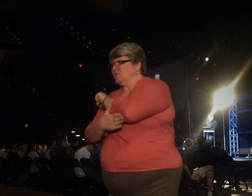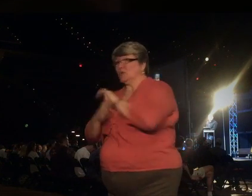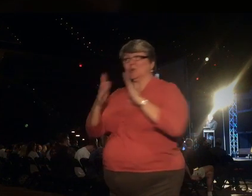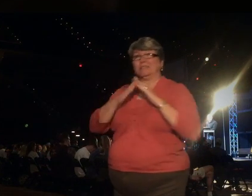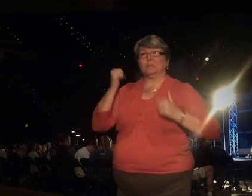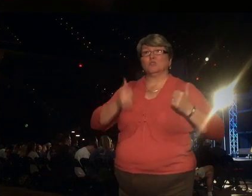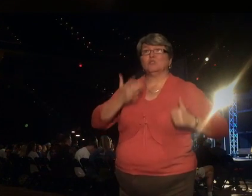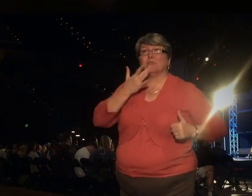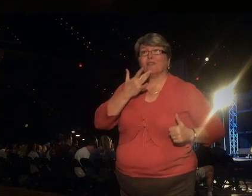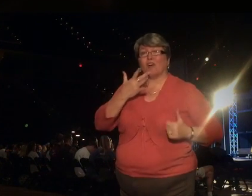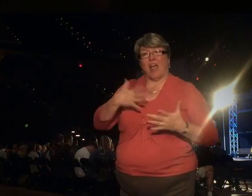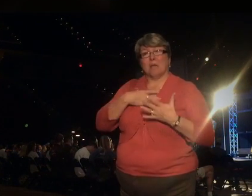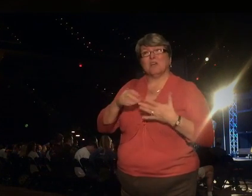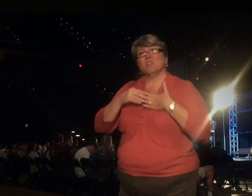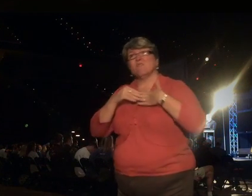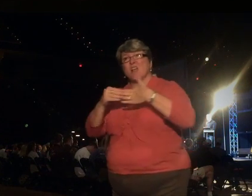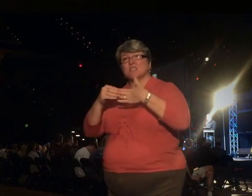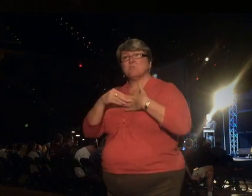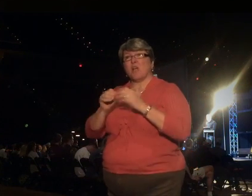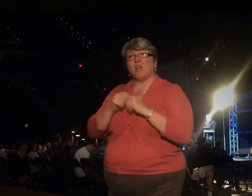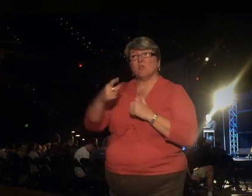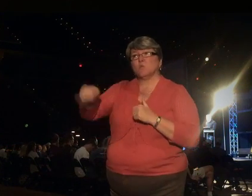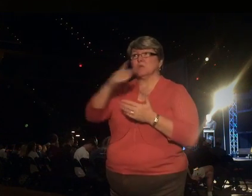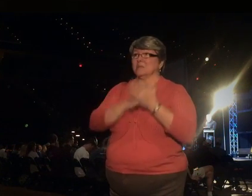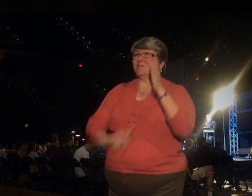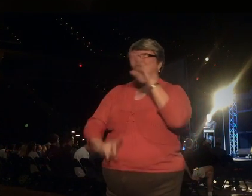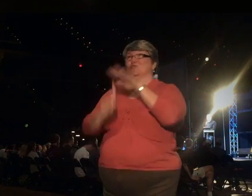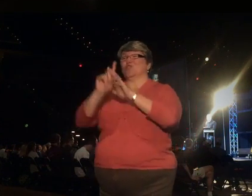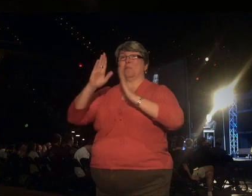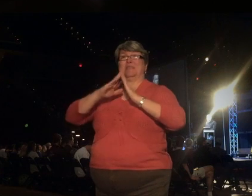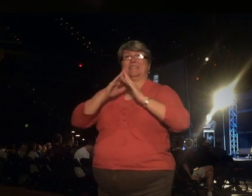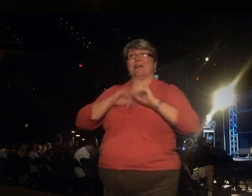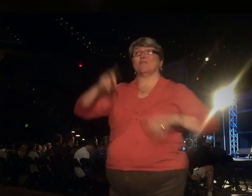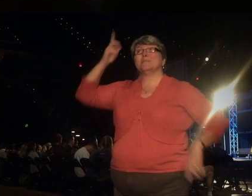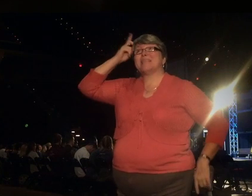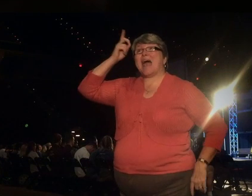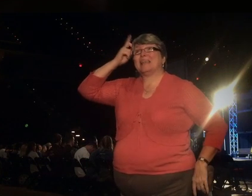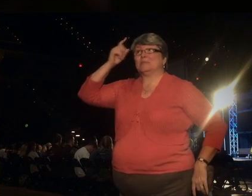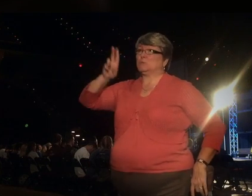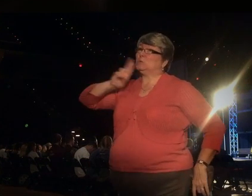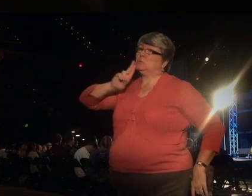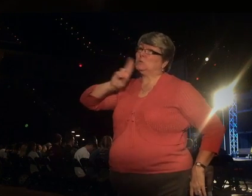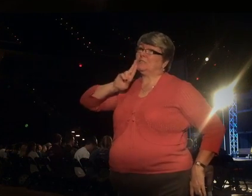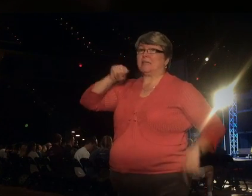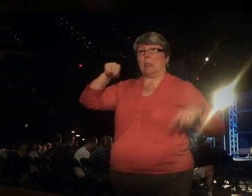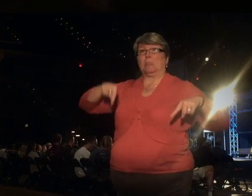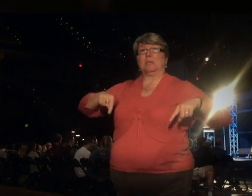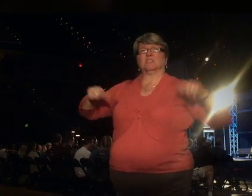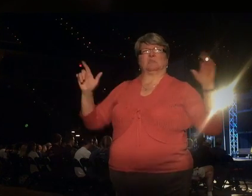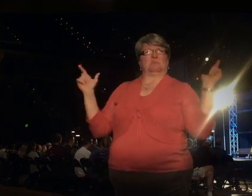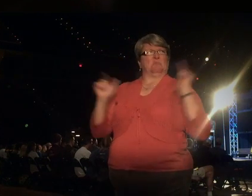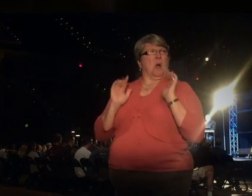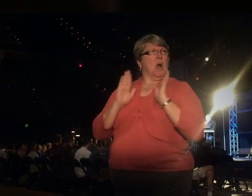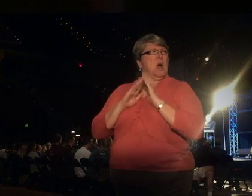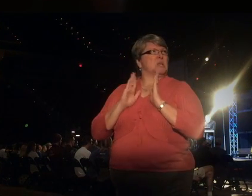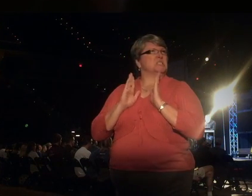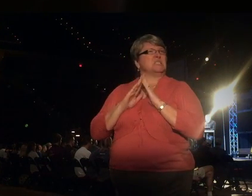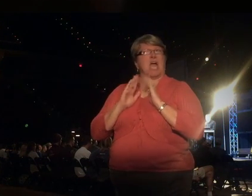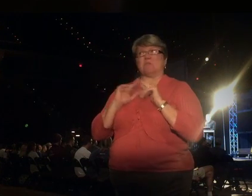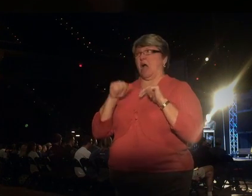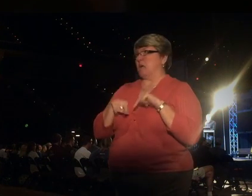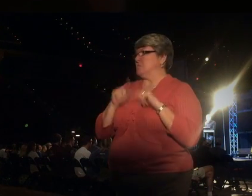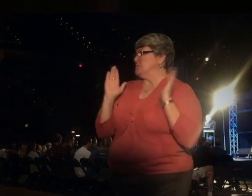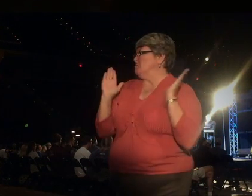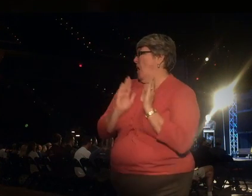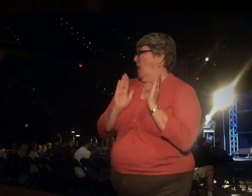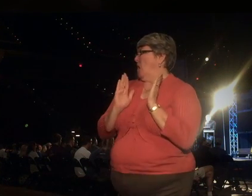flex? Some of you showed up in this town from Dallas or Houston, and this is a small town to you. You go, I am in the sticks, right? In